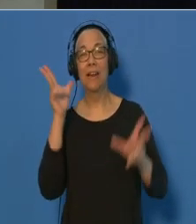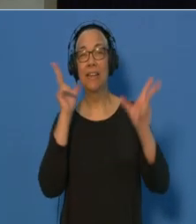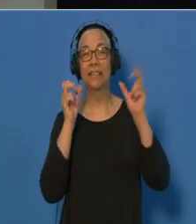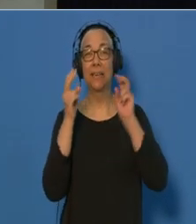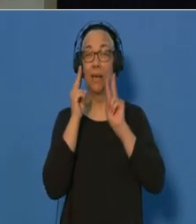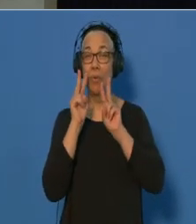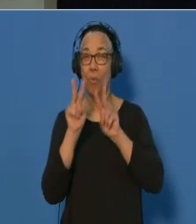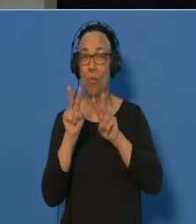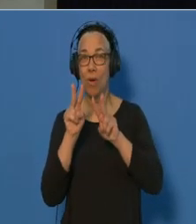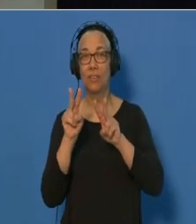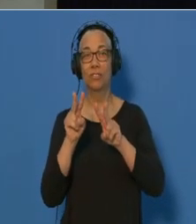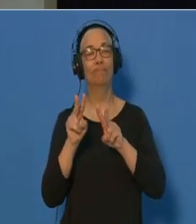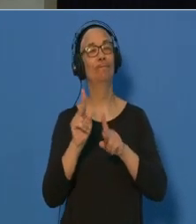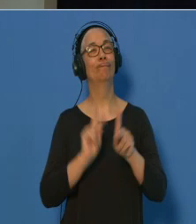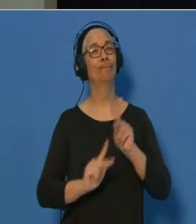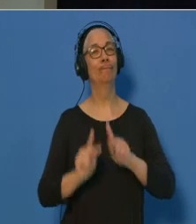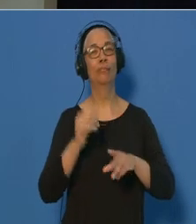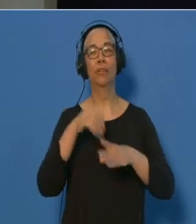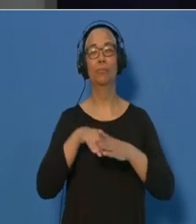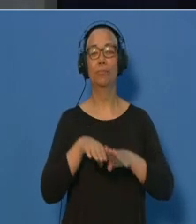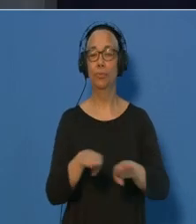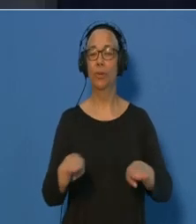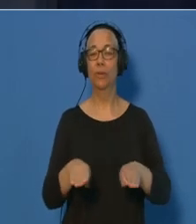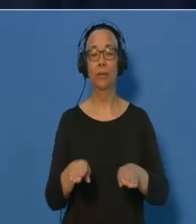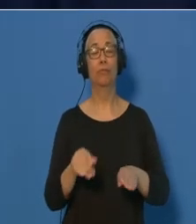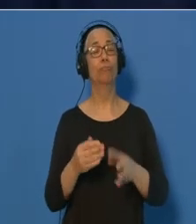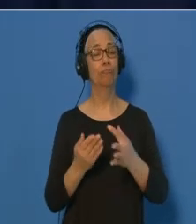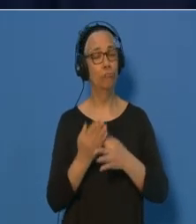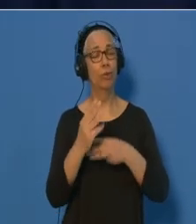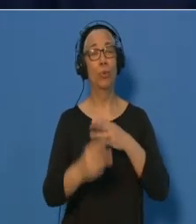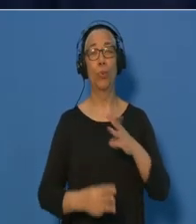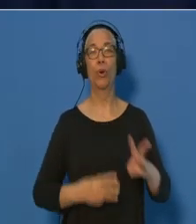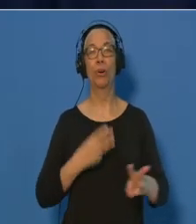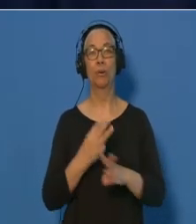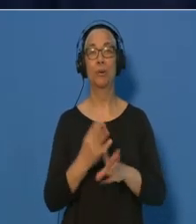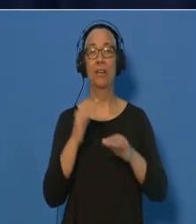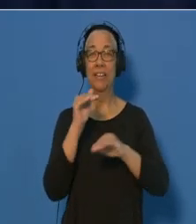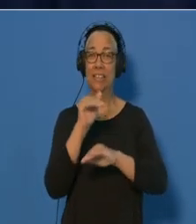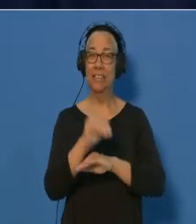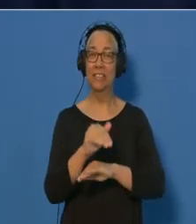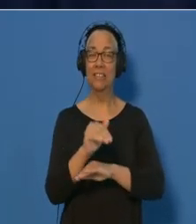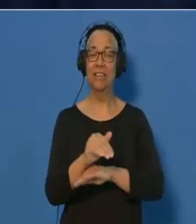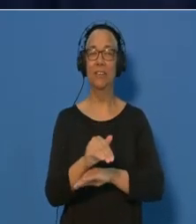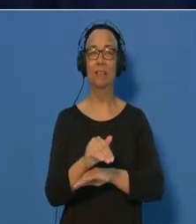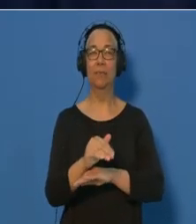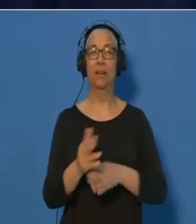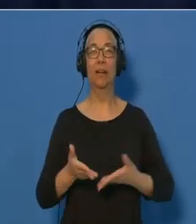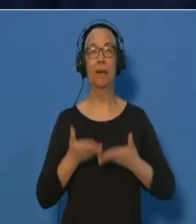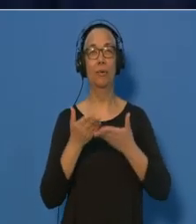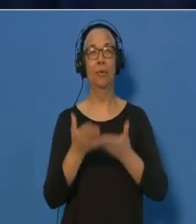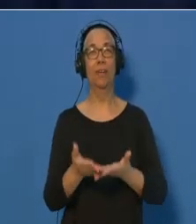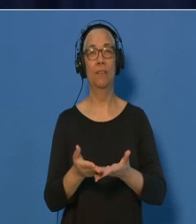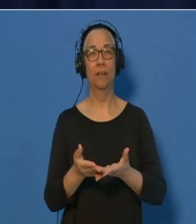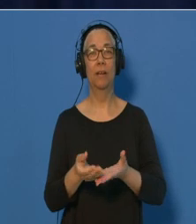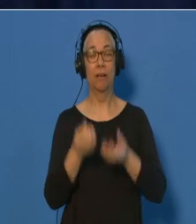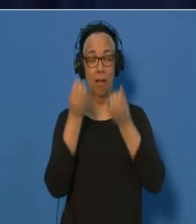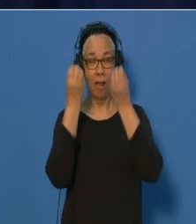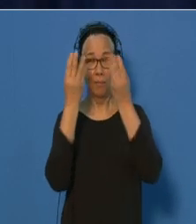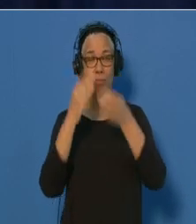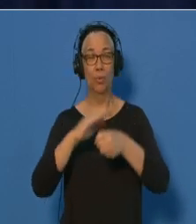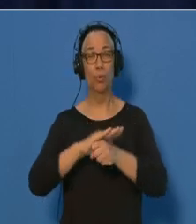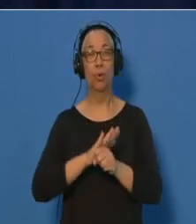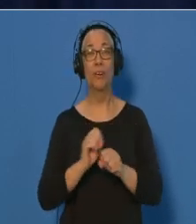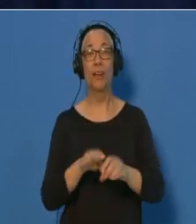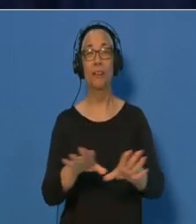audience here in Bermuda and around the world. This evening, I will give a COVID-19 health update.